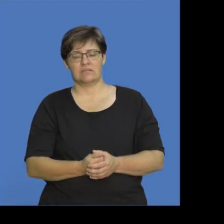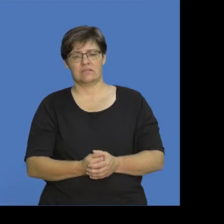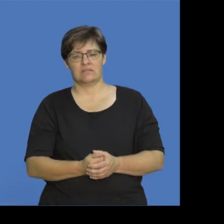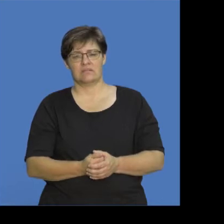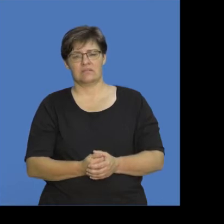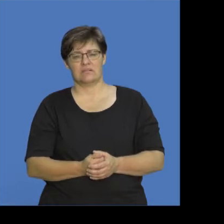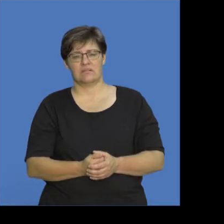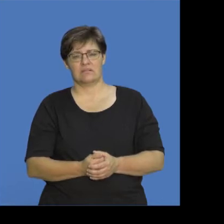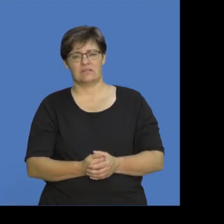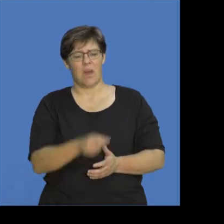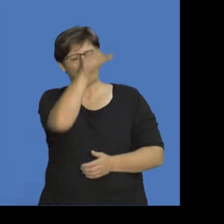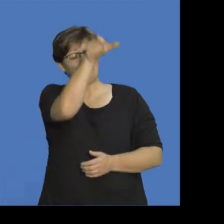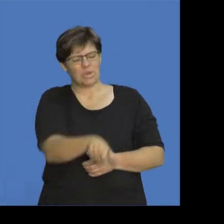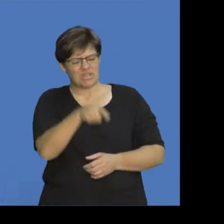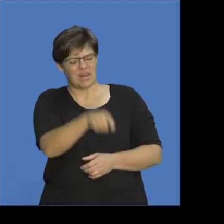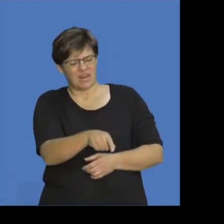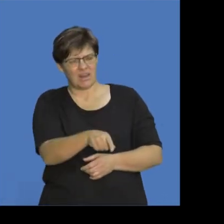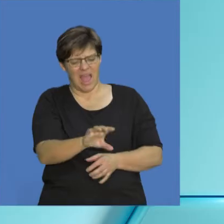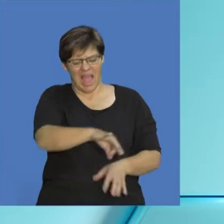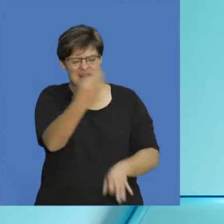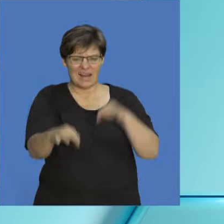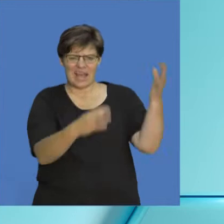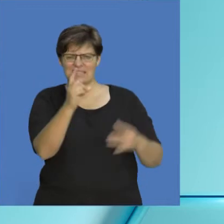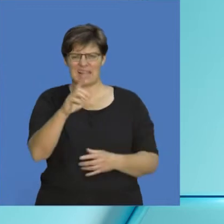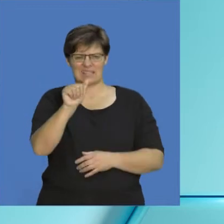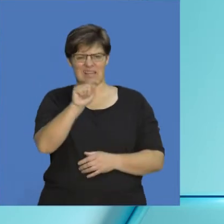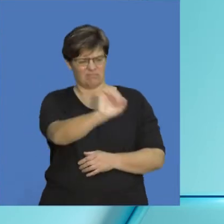what does a data analyst do?